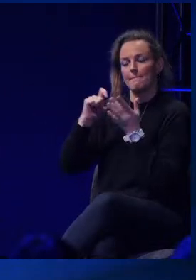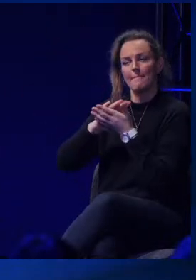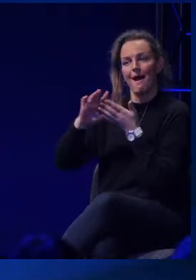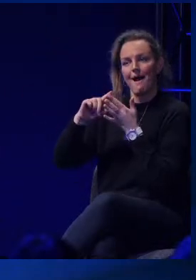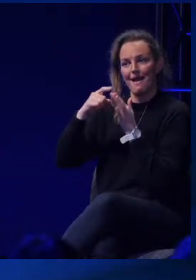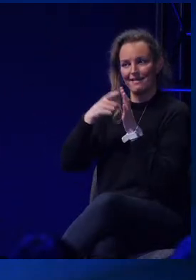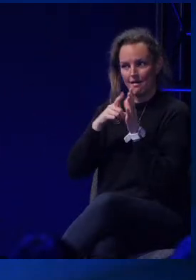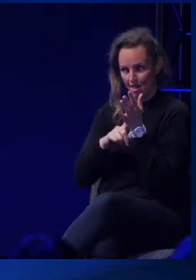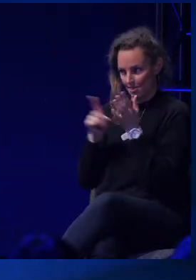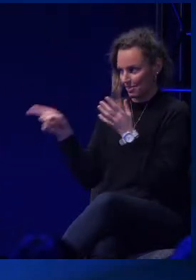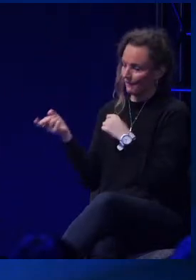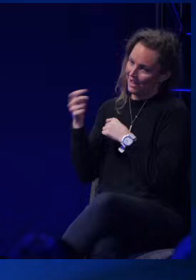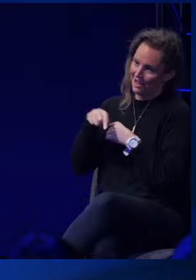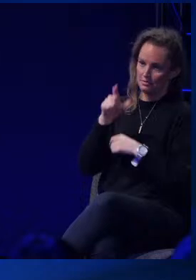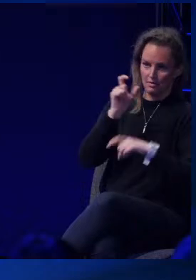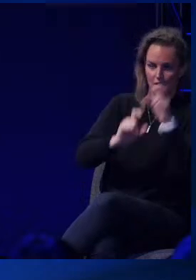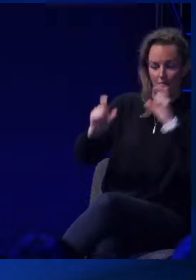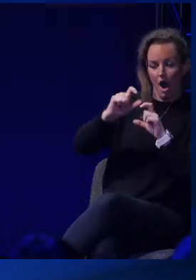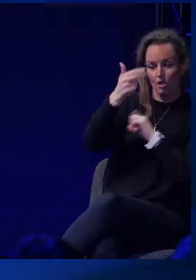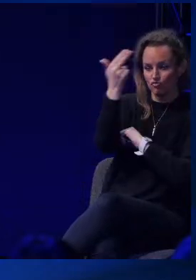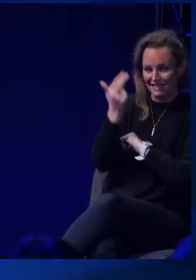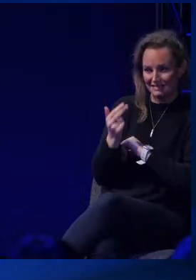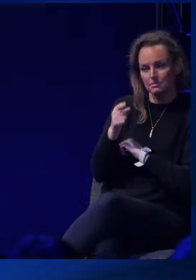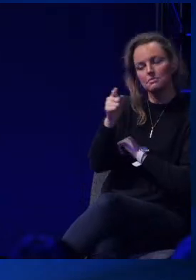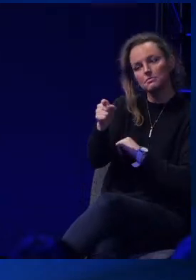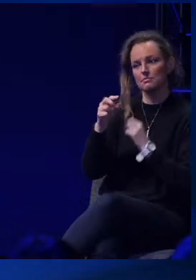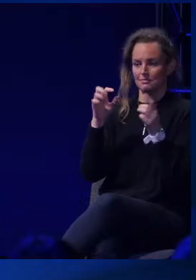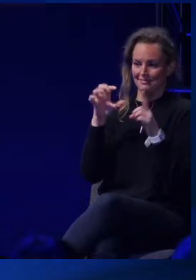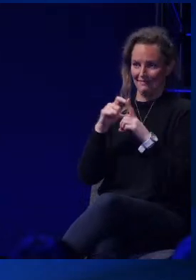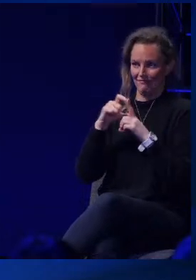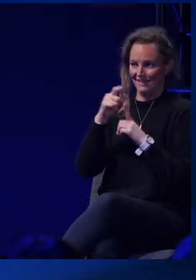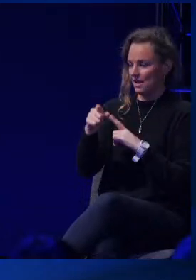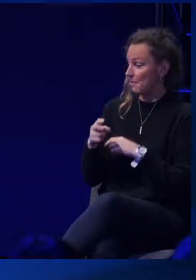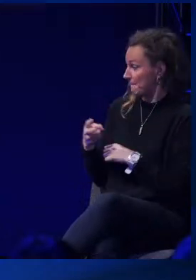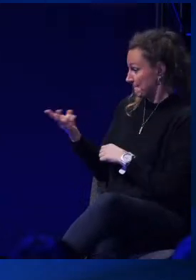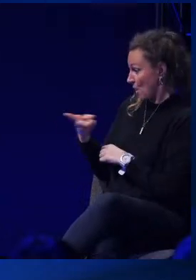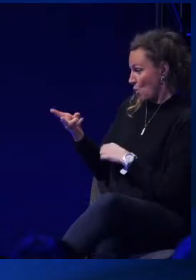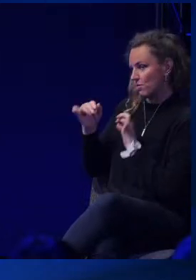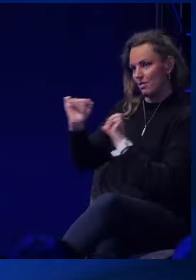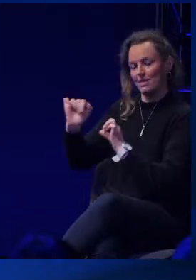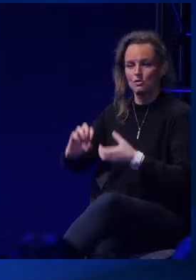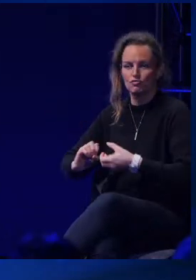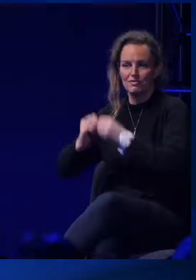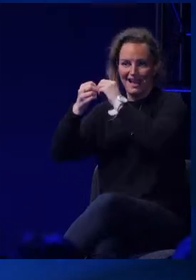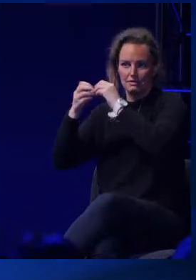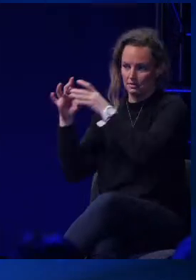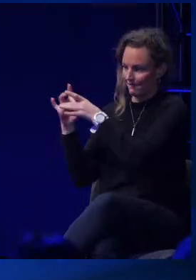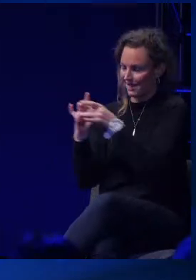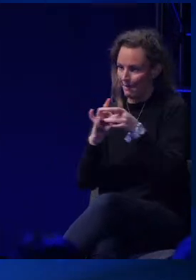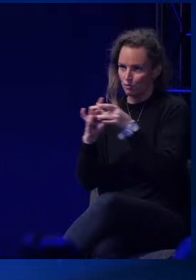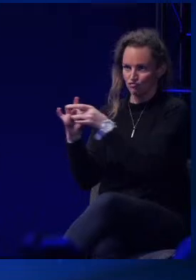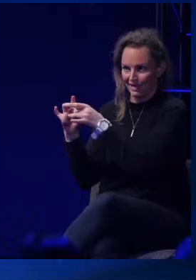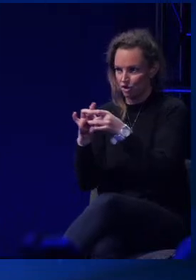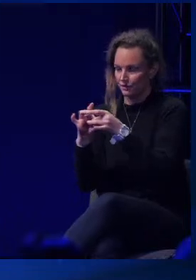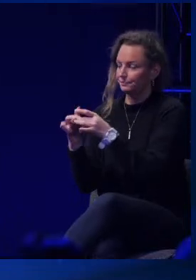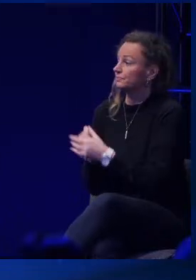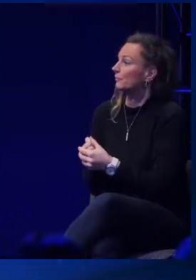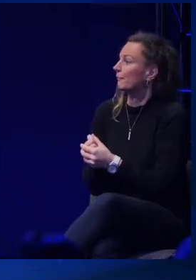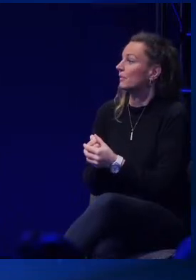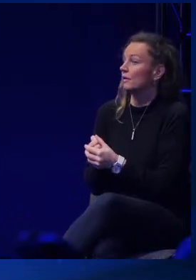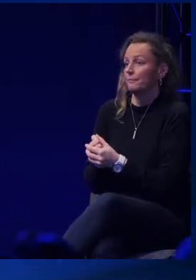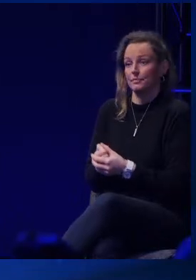colorist Veronica Tiron about your creative collaboration. So together they shaped the stunning visuals